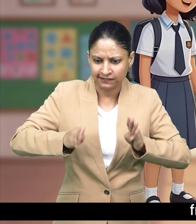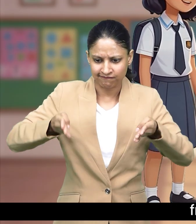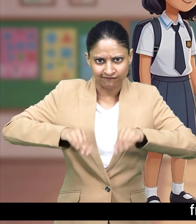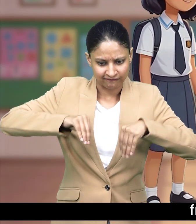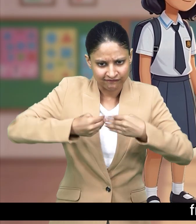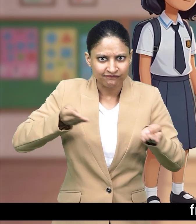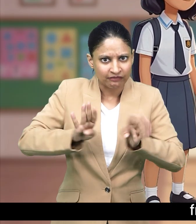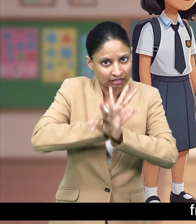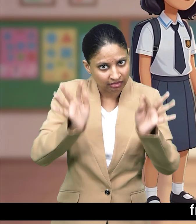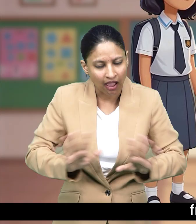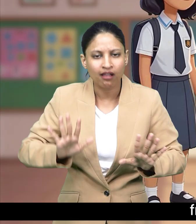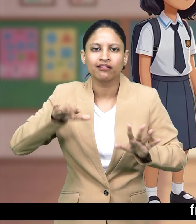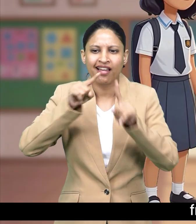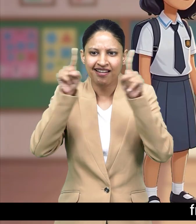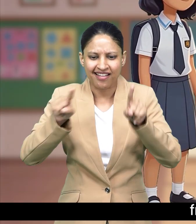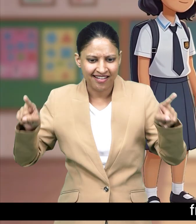cardboard."